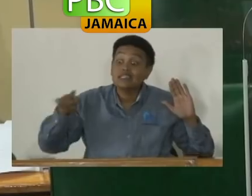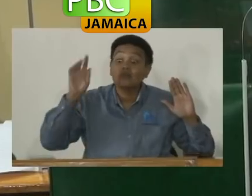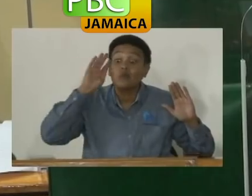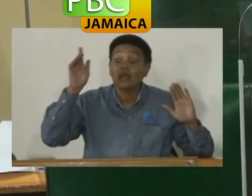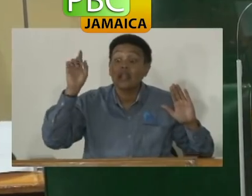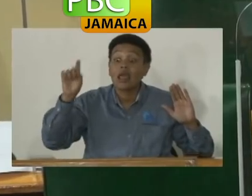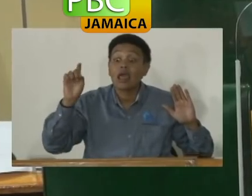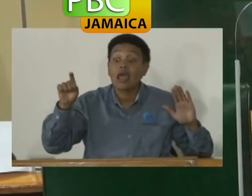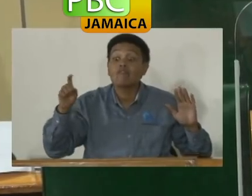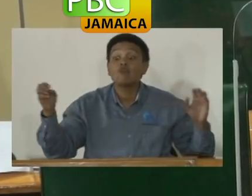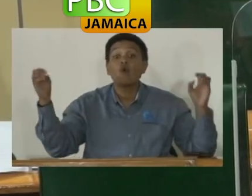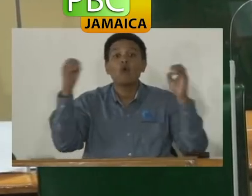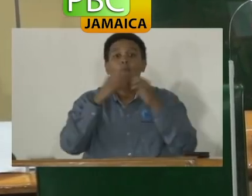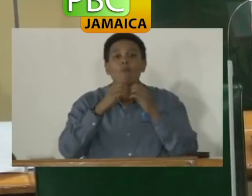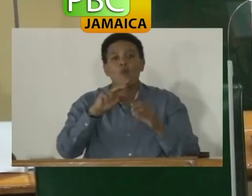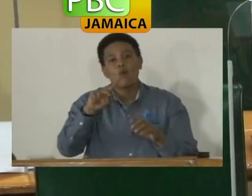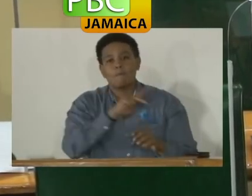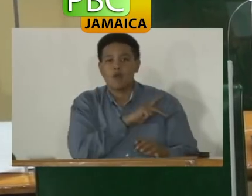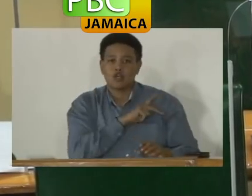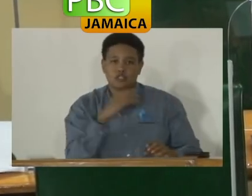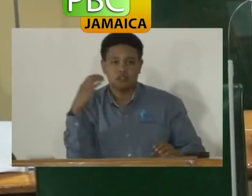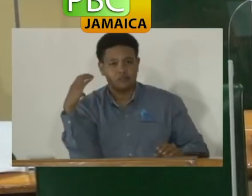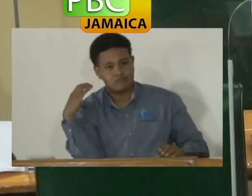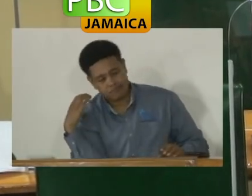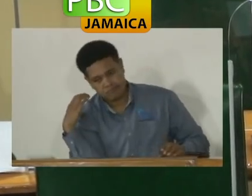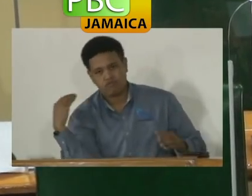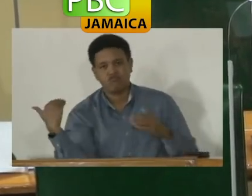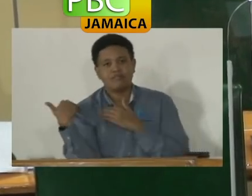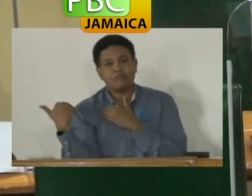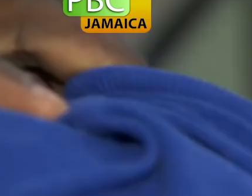bear greater personal responsibility.